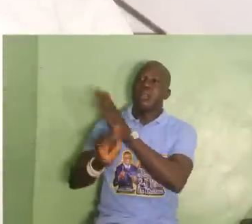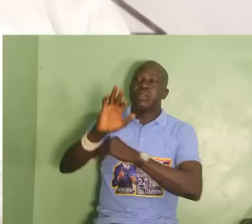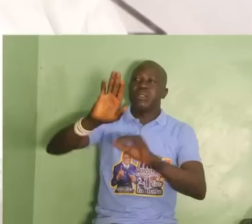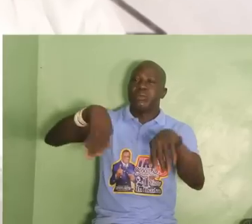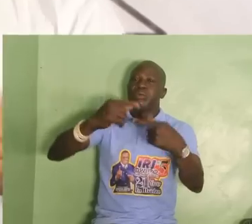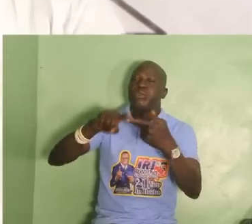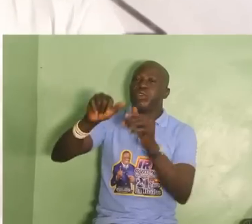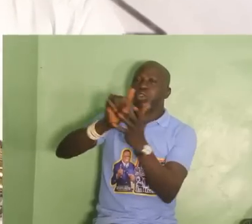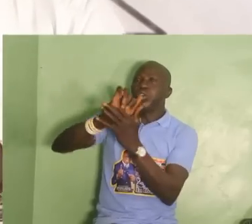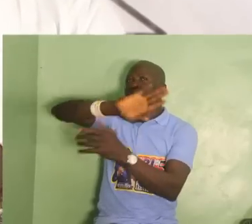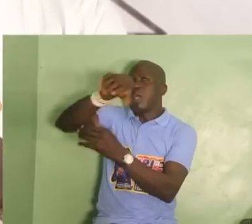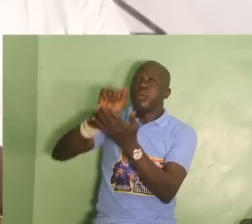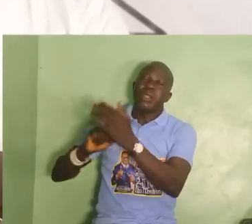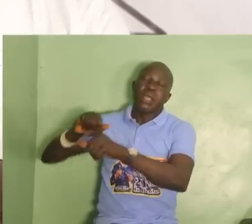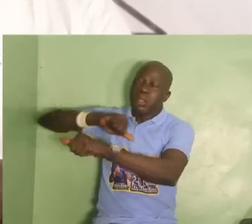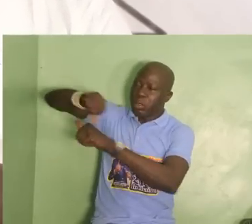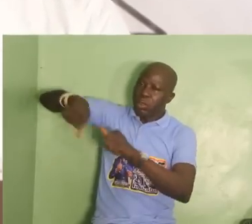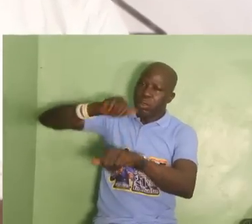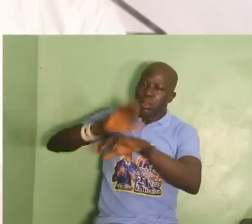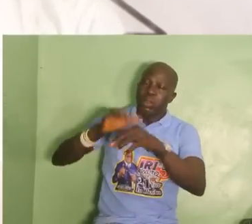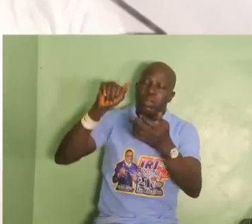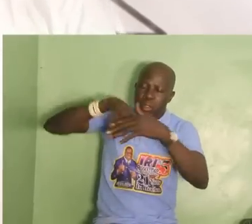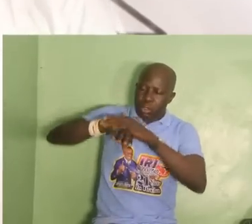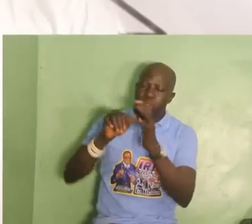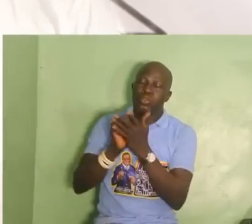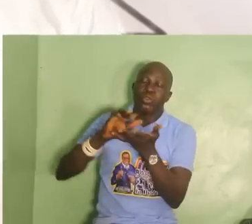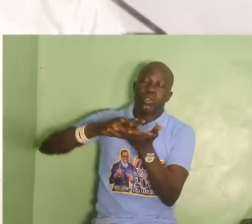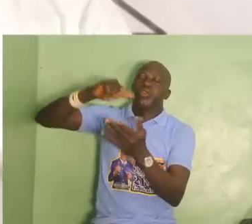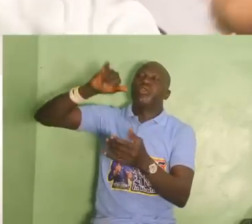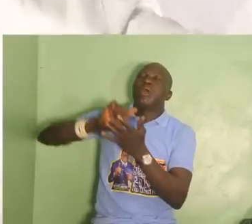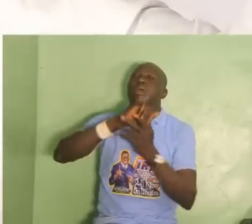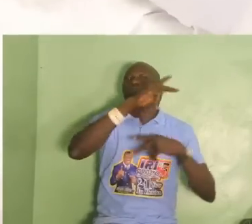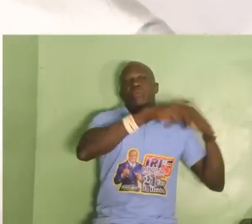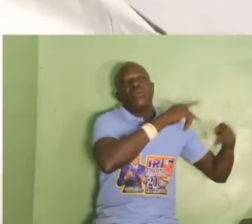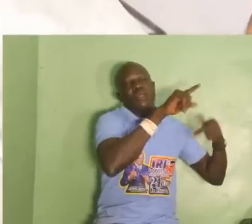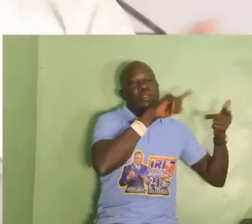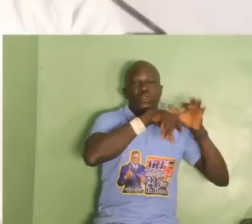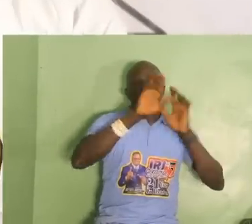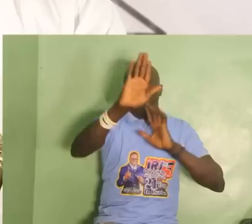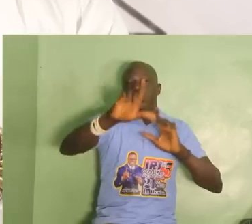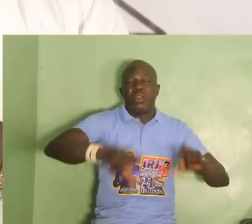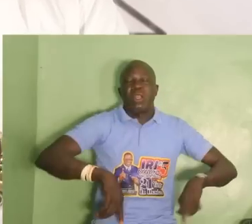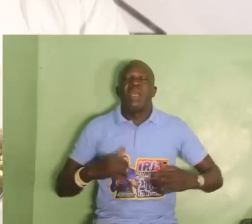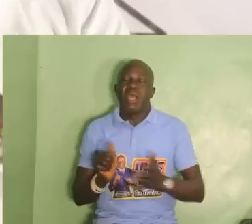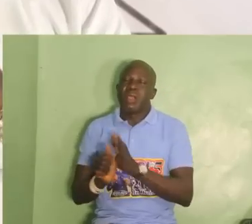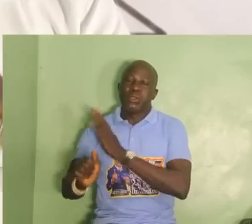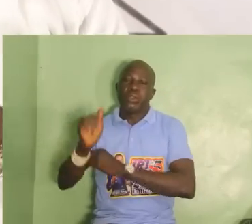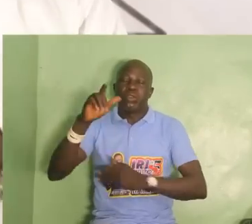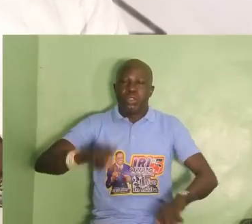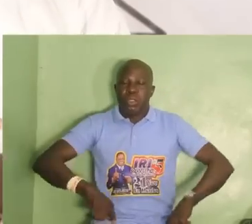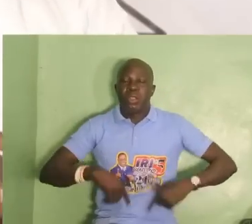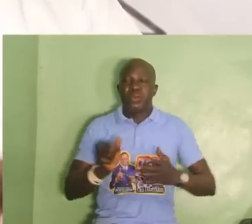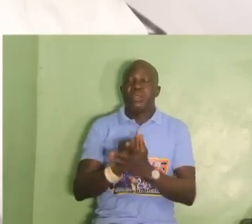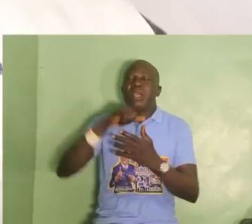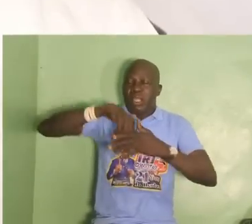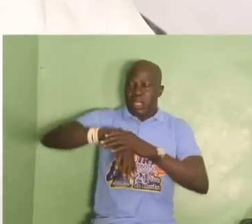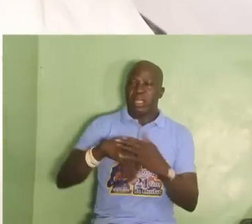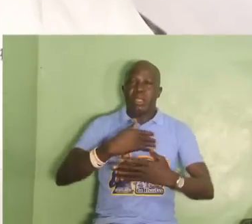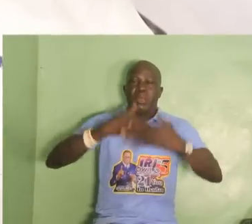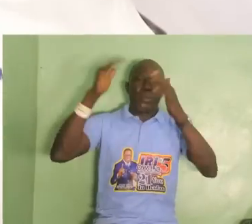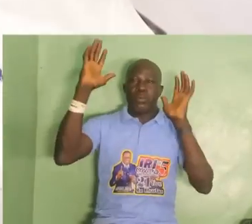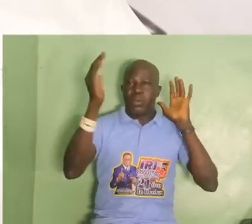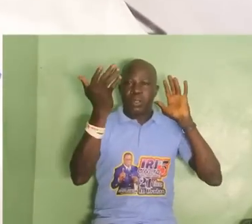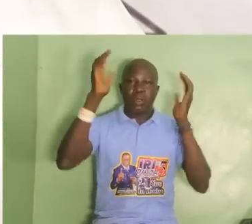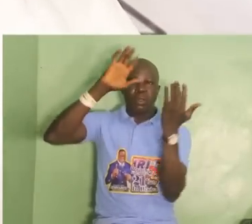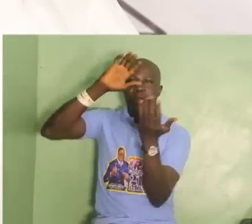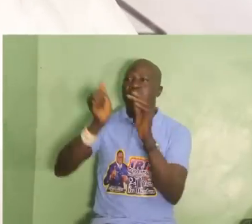Amen. Happy birthday. And happy wedding anniversary. Lord Jesus, the name of Jesus, I do not know the money. Yoshia,